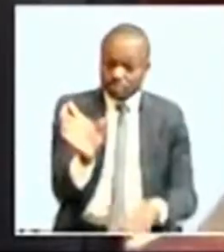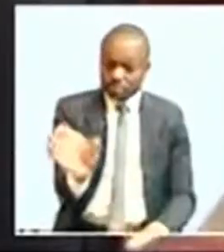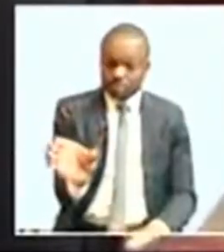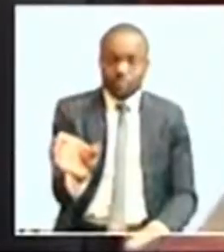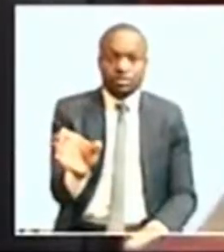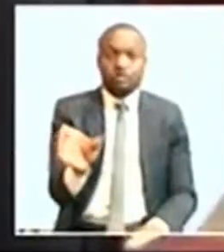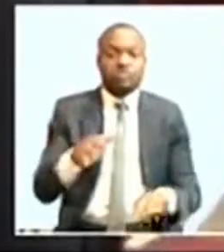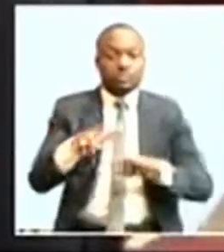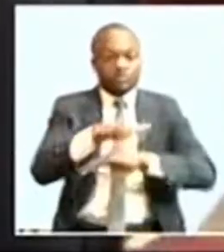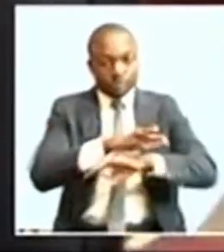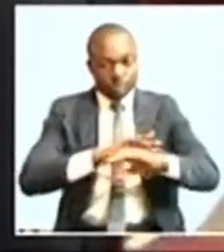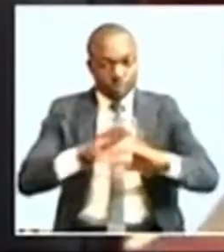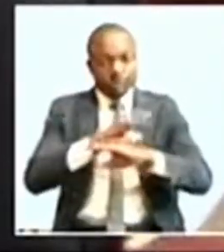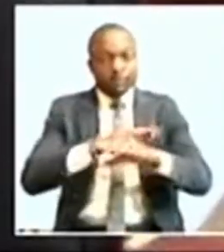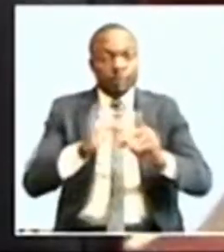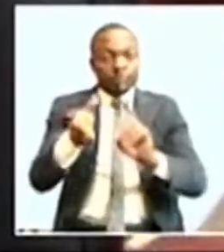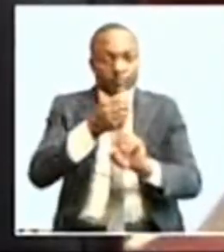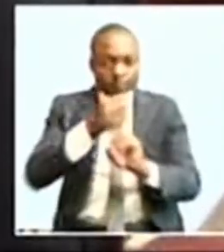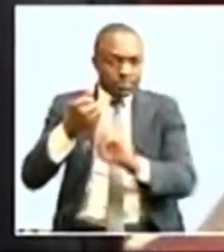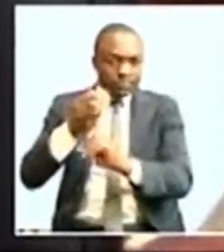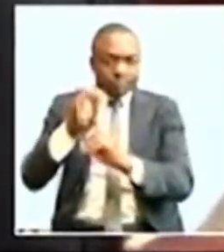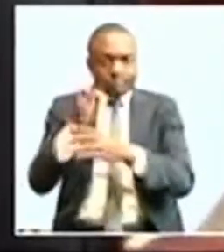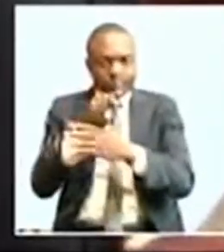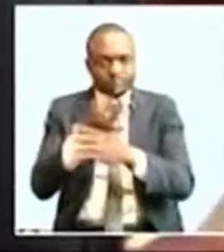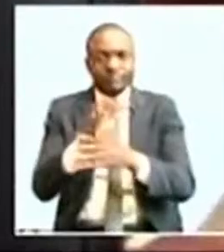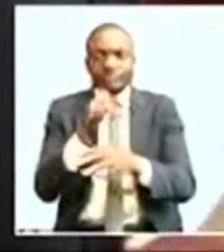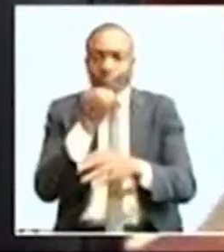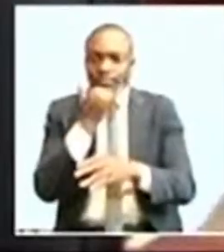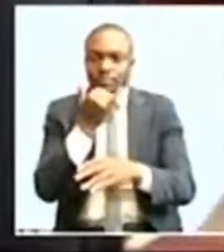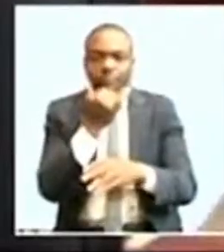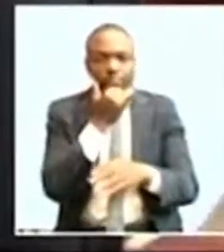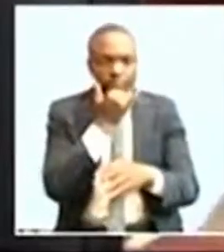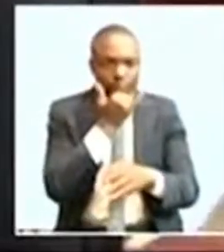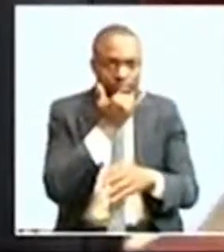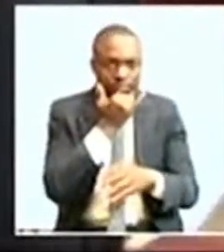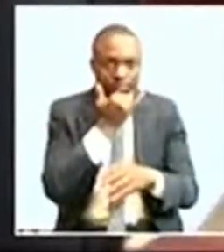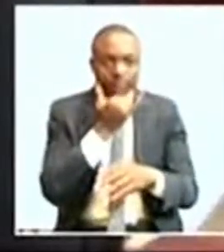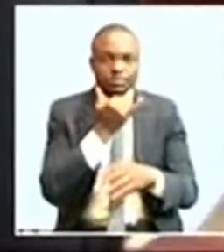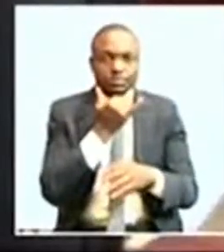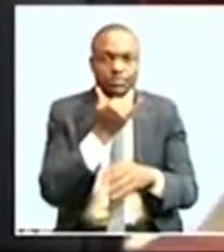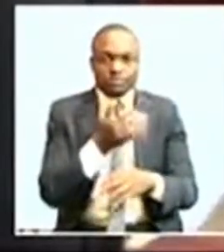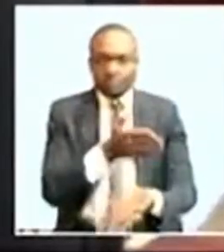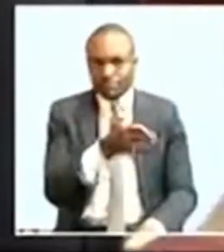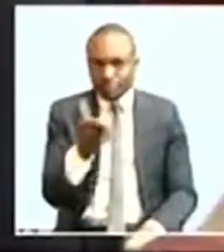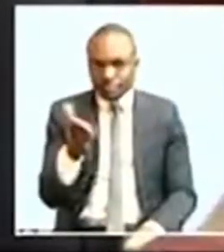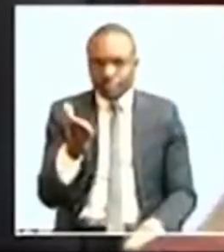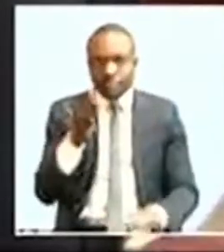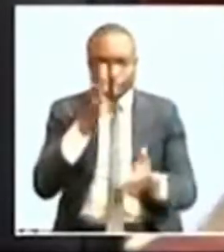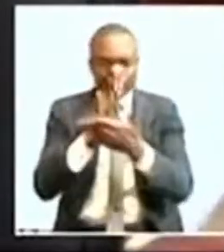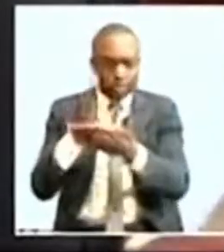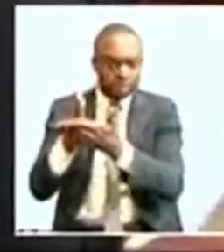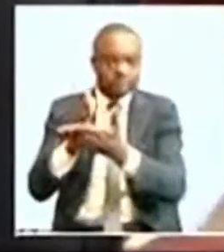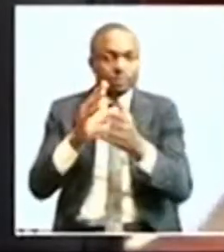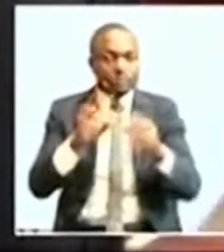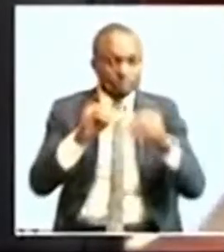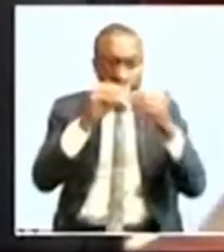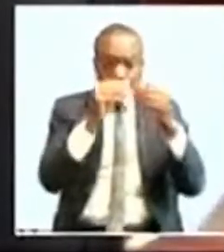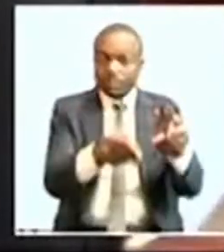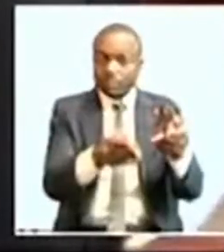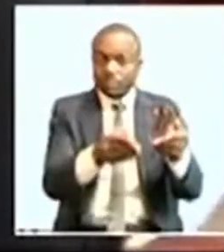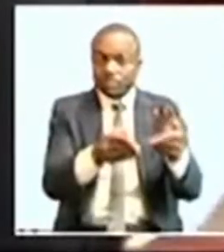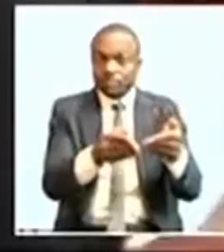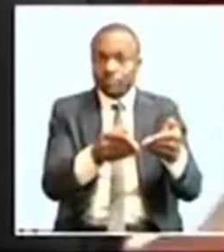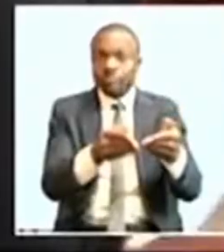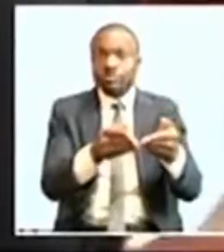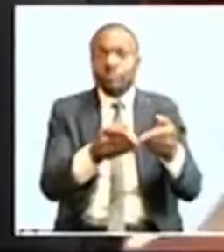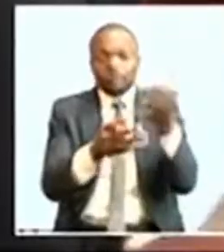in overfishing, illegal and illegality as well. Even when bans are instituted, we still have poor fishing methods. So